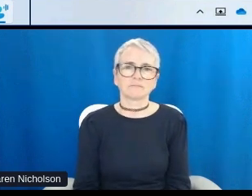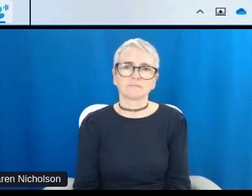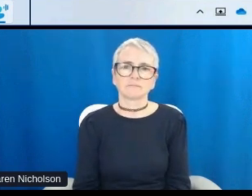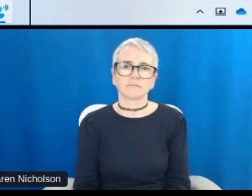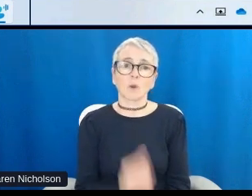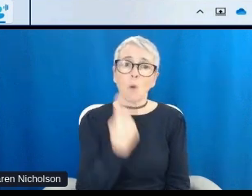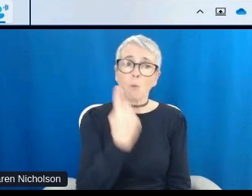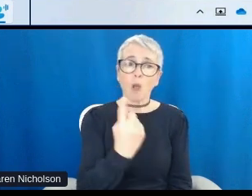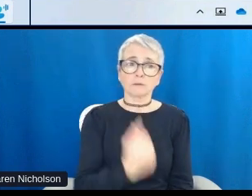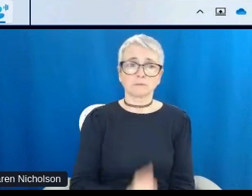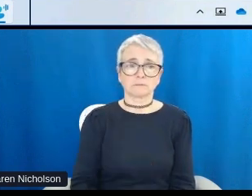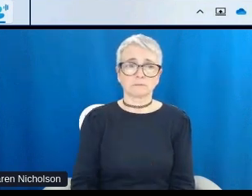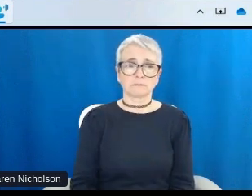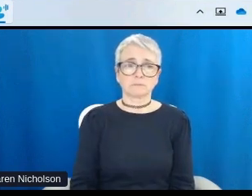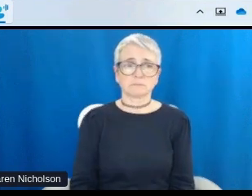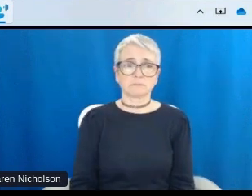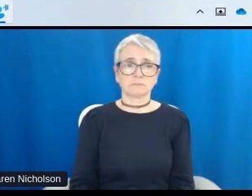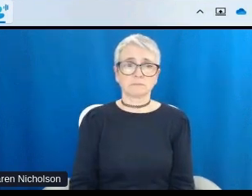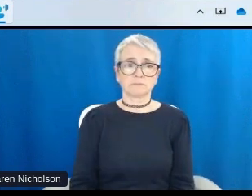1.